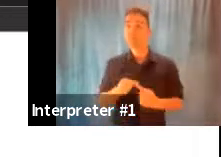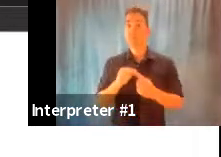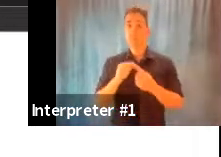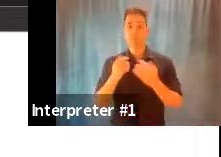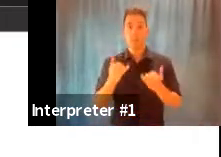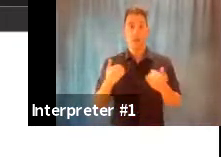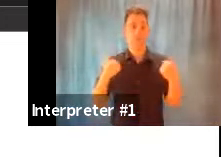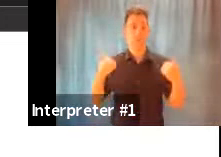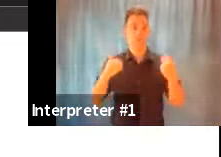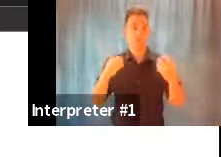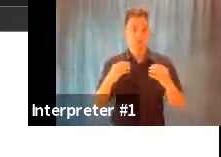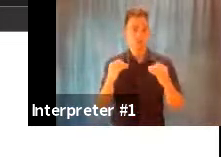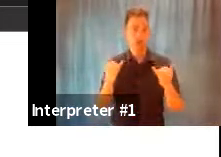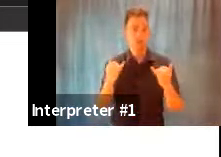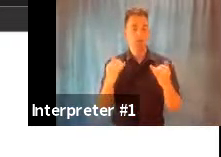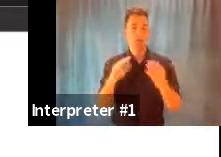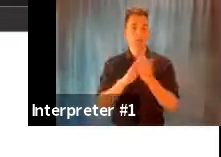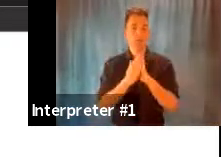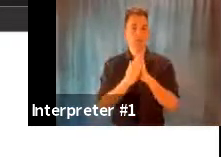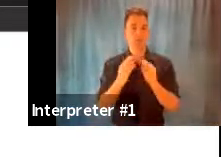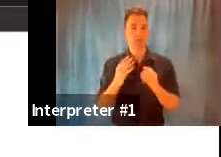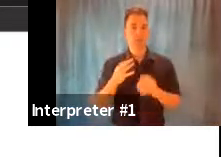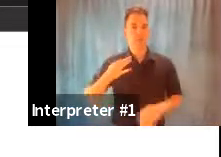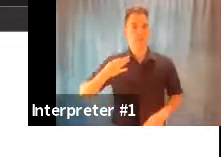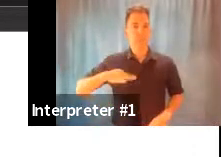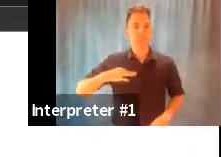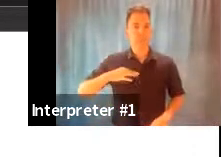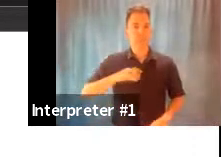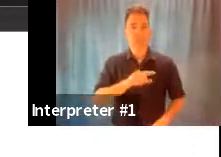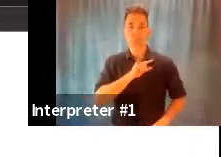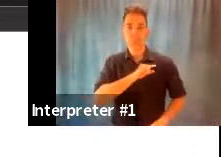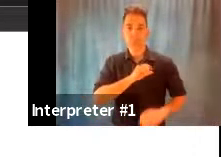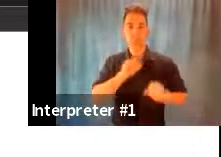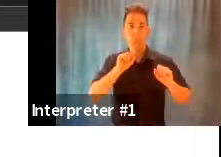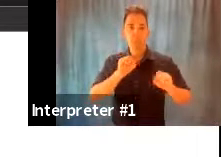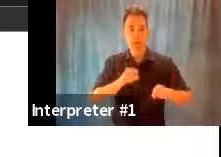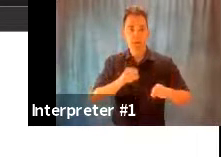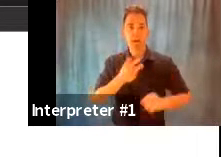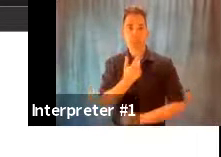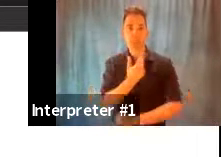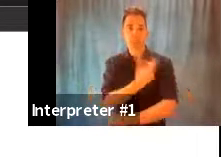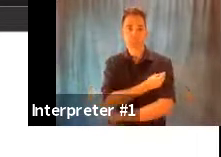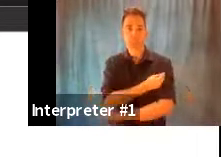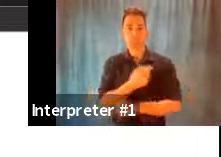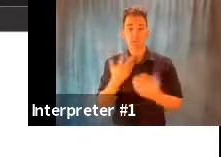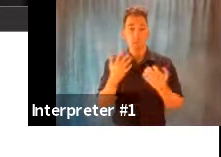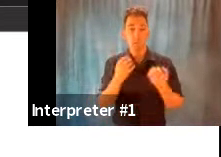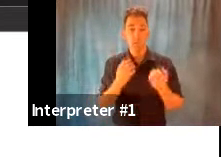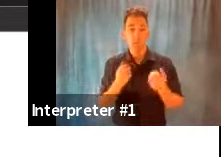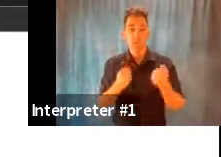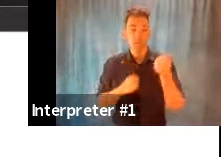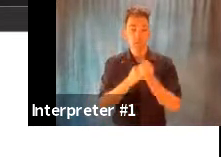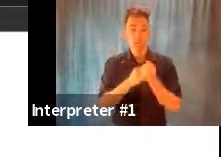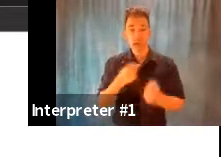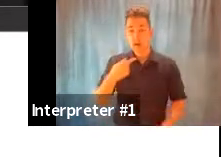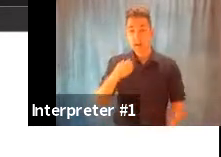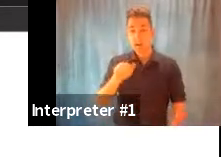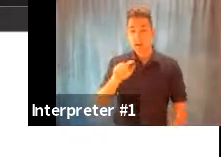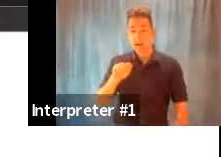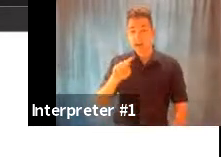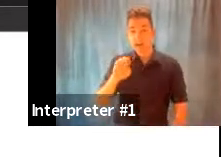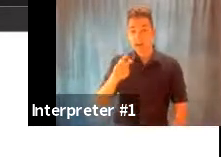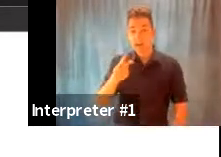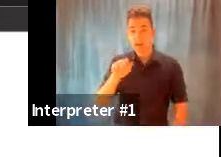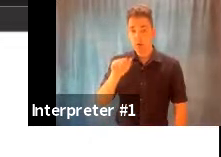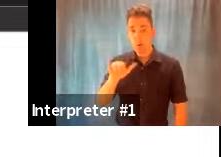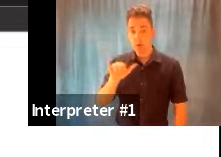to receive the vaccine. And we want to support the Gateway Go program, which provides free public transit to youth so